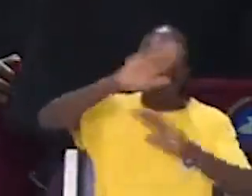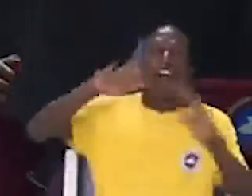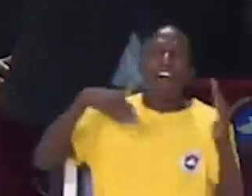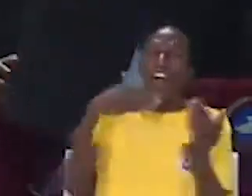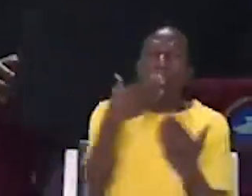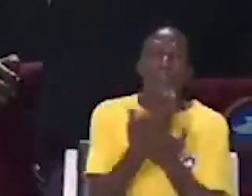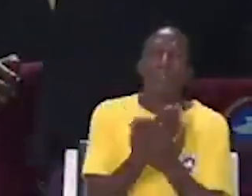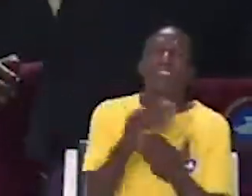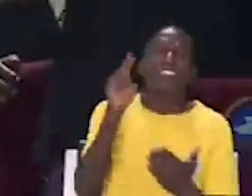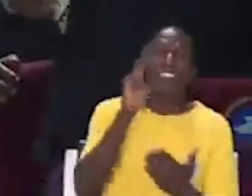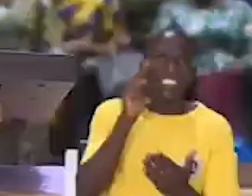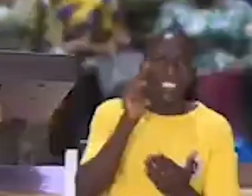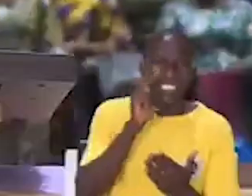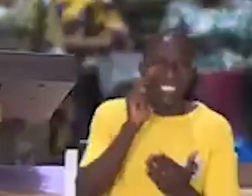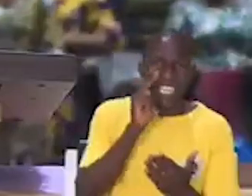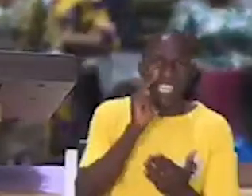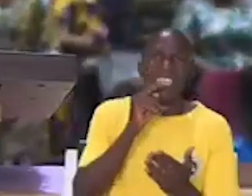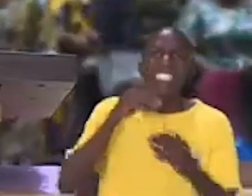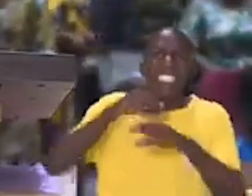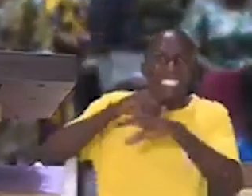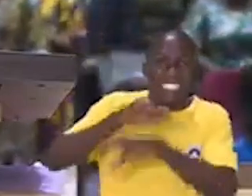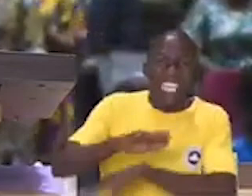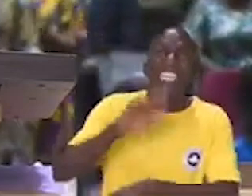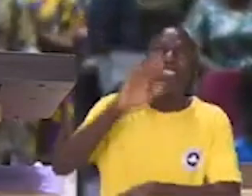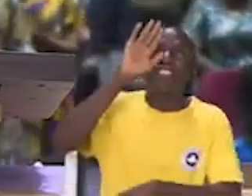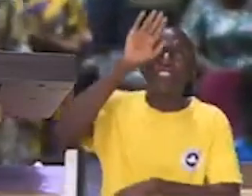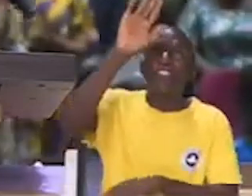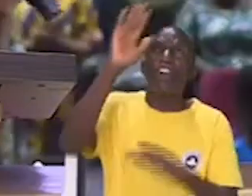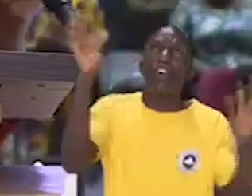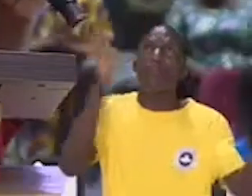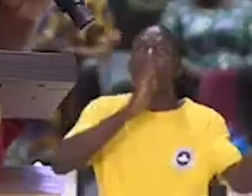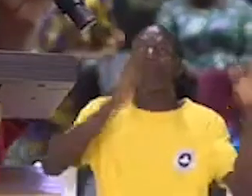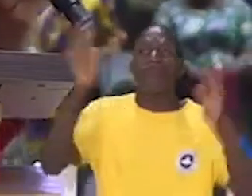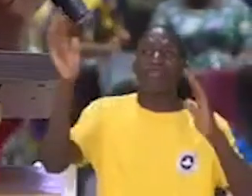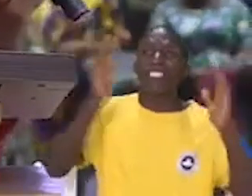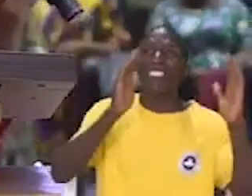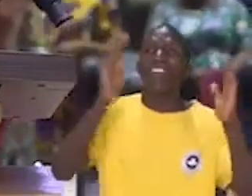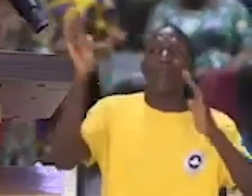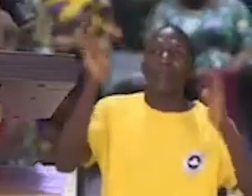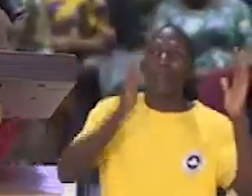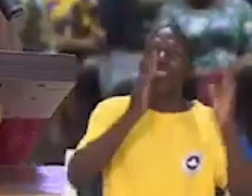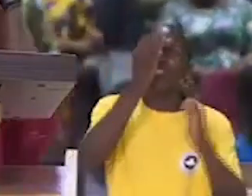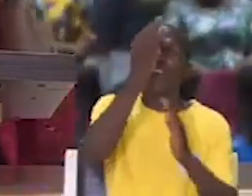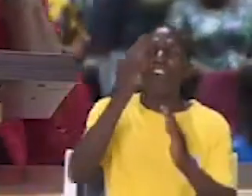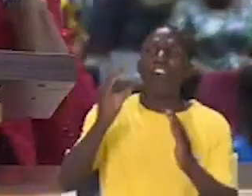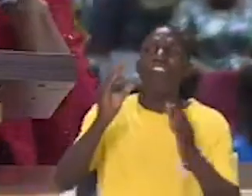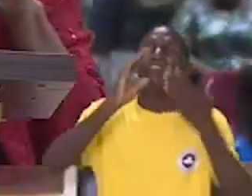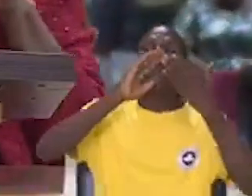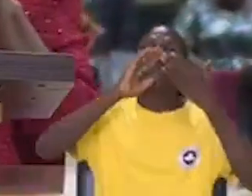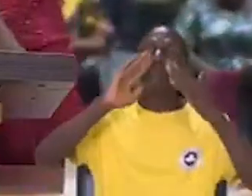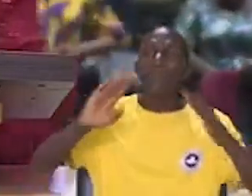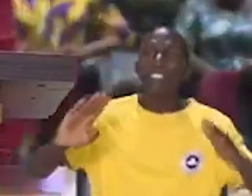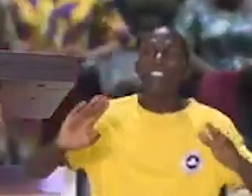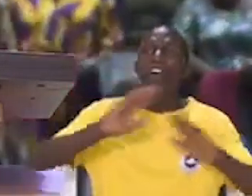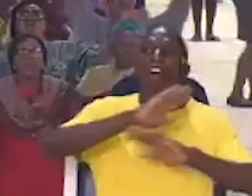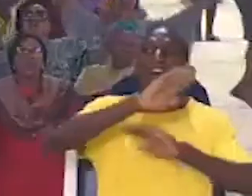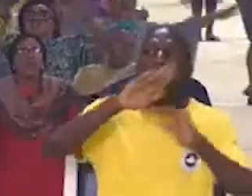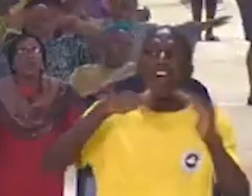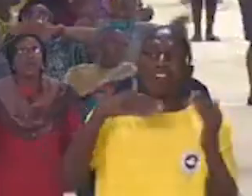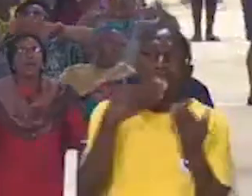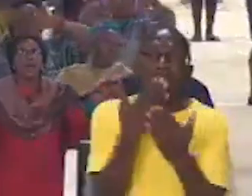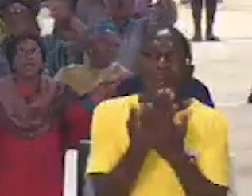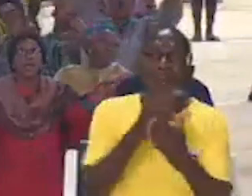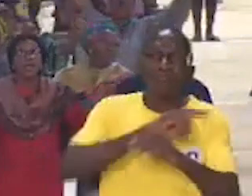Nigeria. Send your wind, the wind of peace, all across the nations of